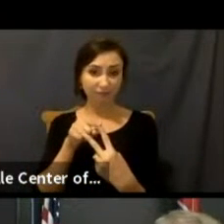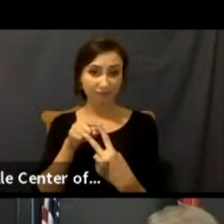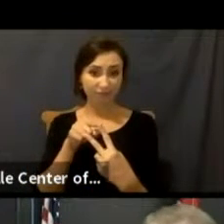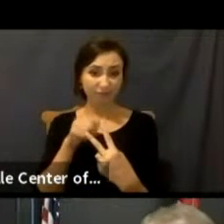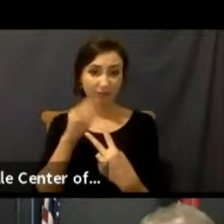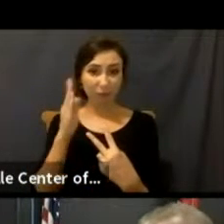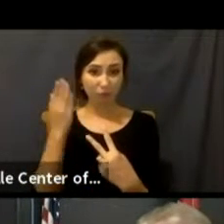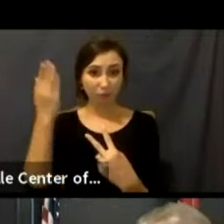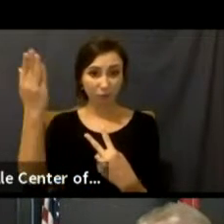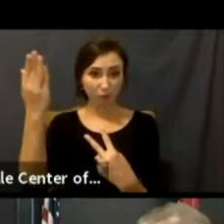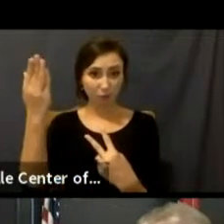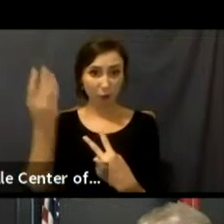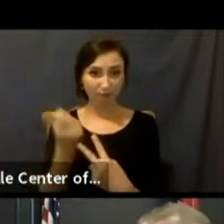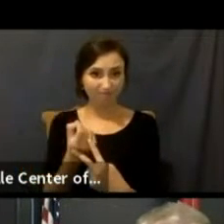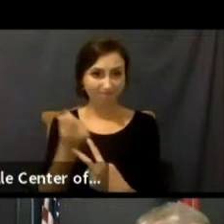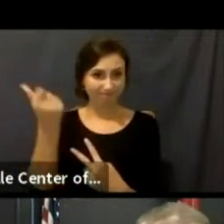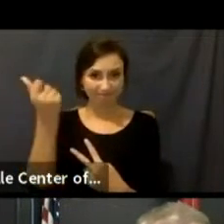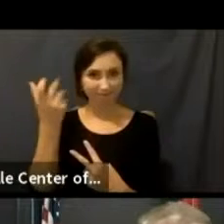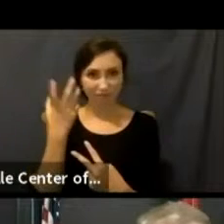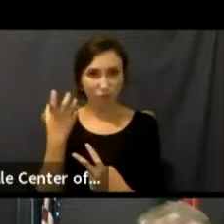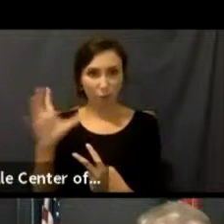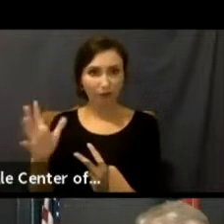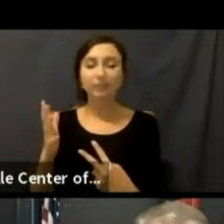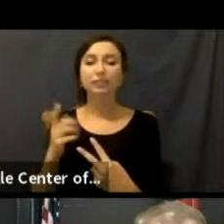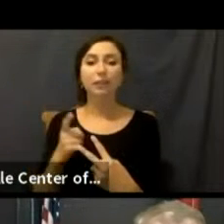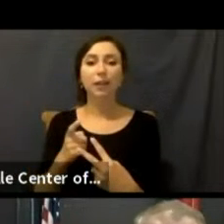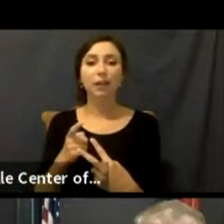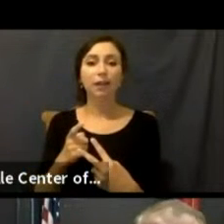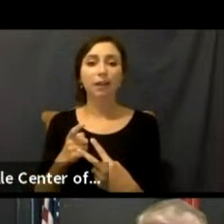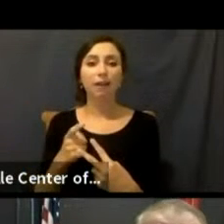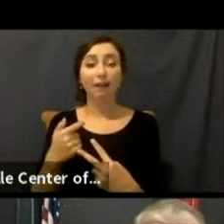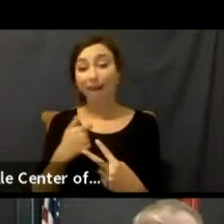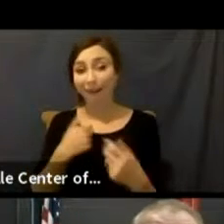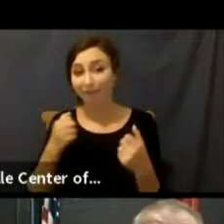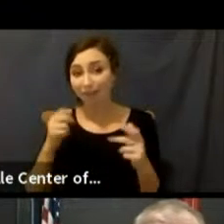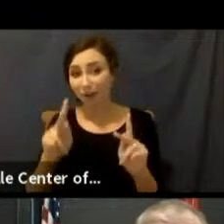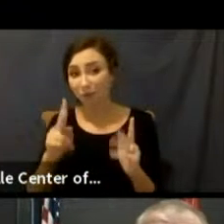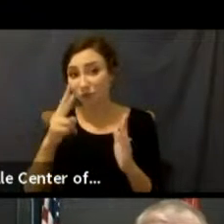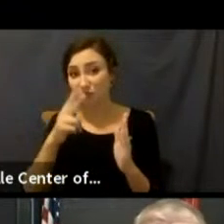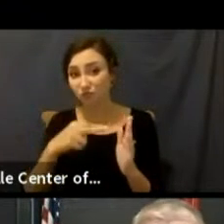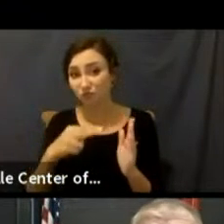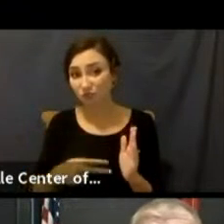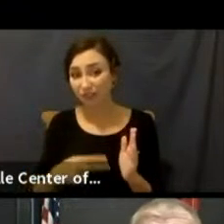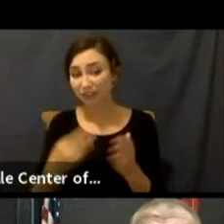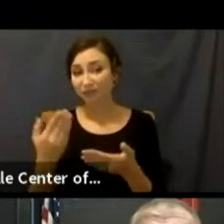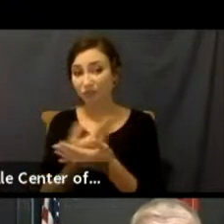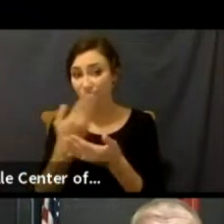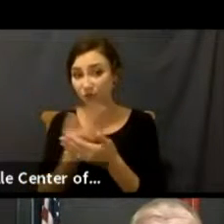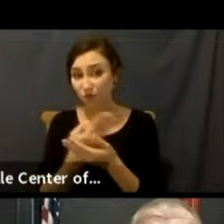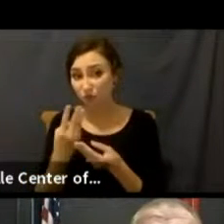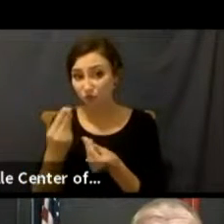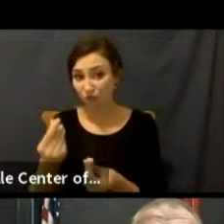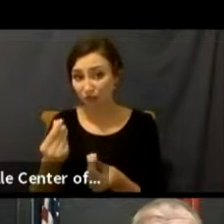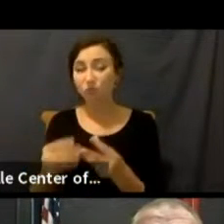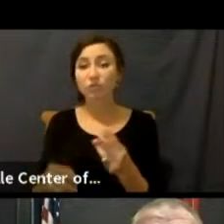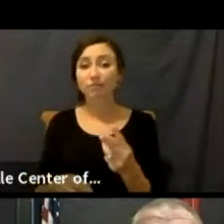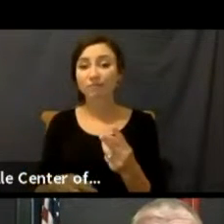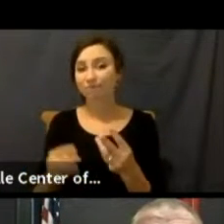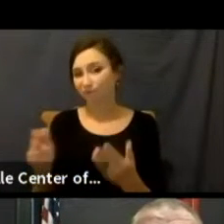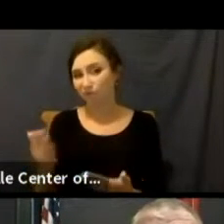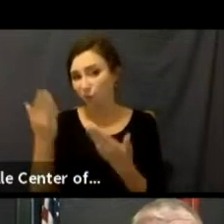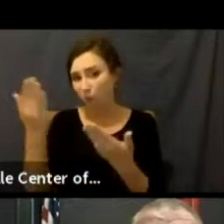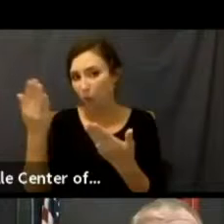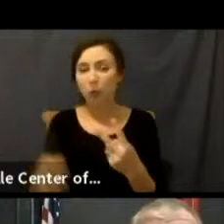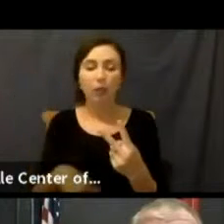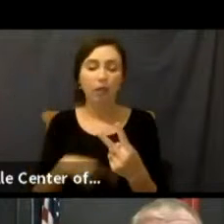proposed resolution having been withdrawn, I've had an opportunity to read over the new resolution, and I would